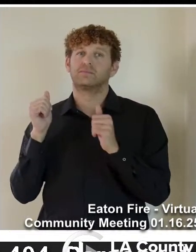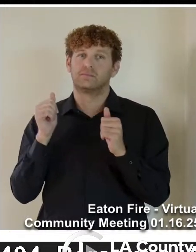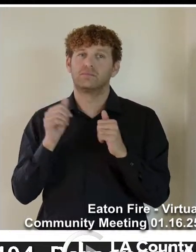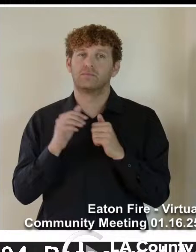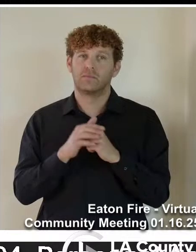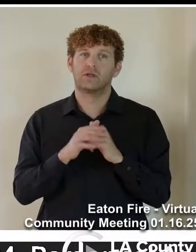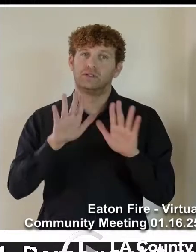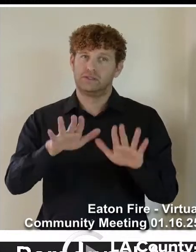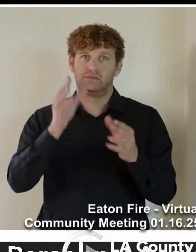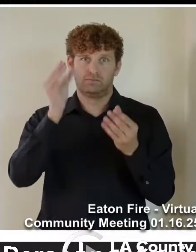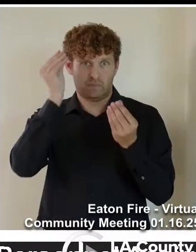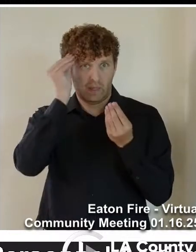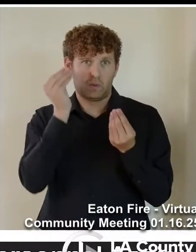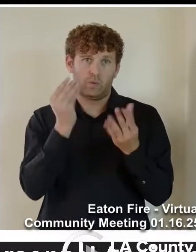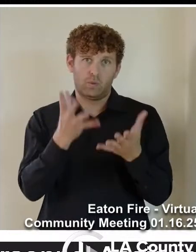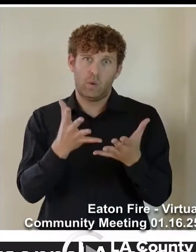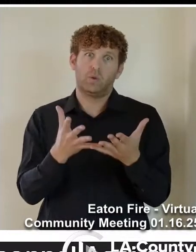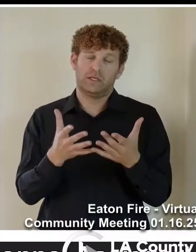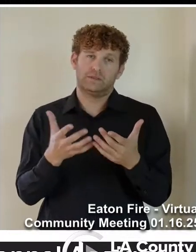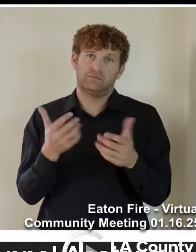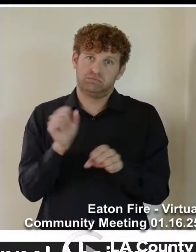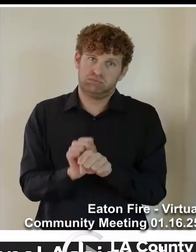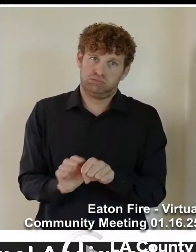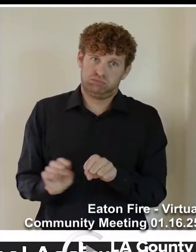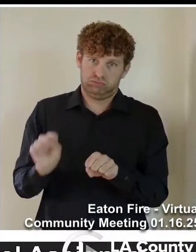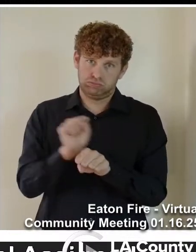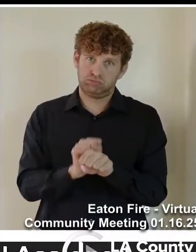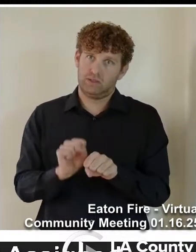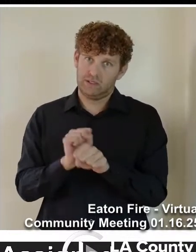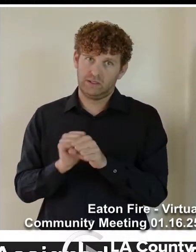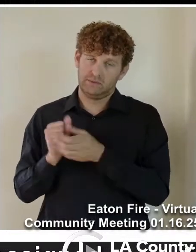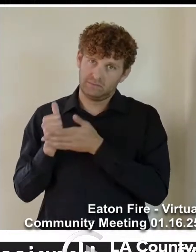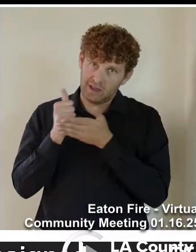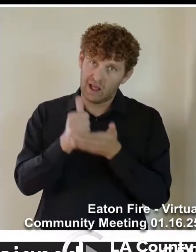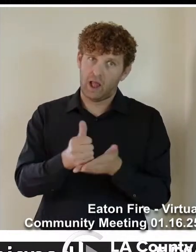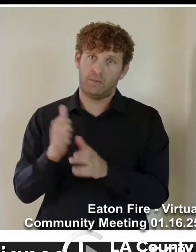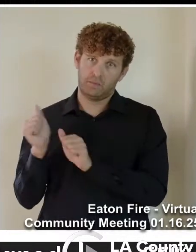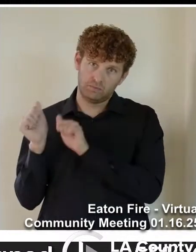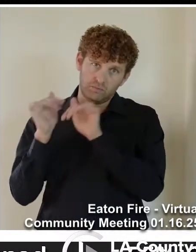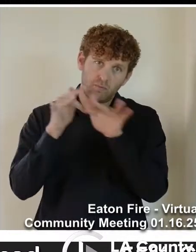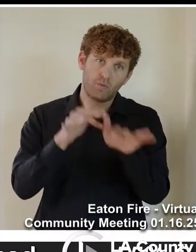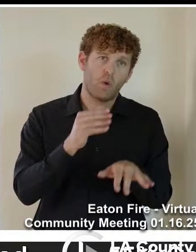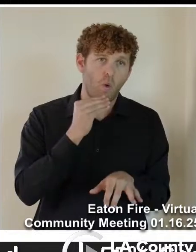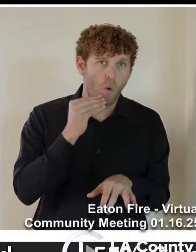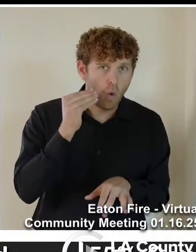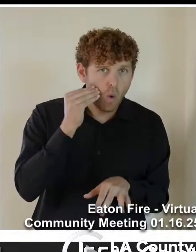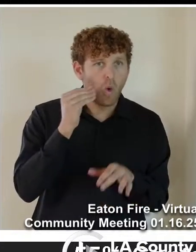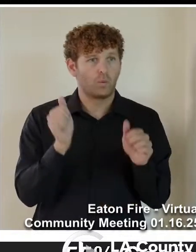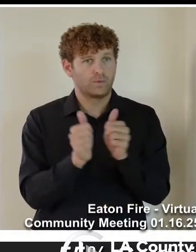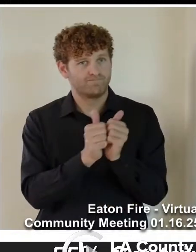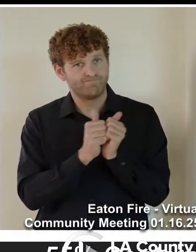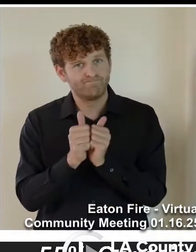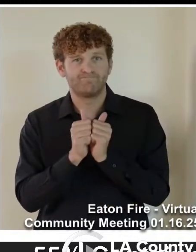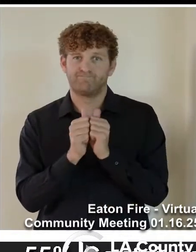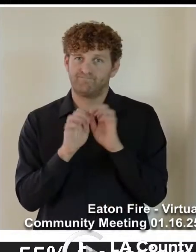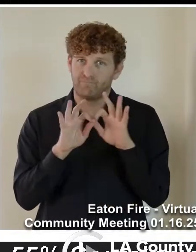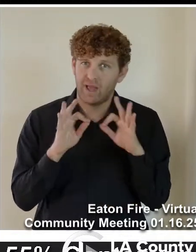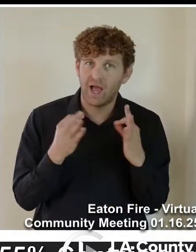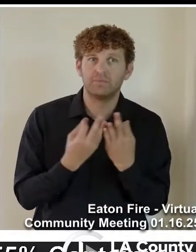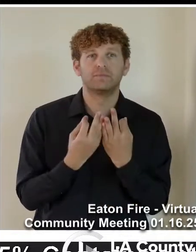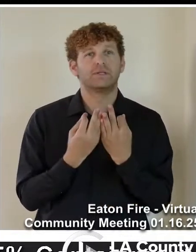coordinated effort to return you back to your homes in a way that is safe for you and your loved ones to start the process of